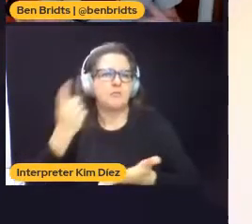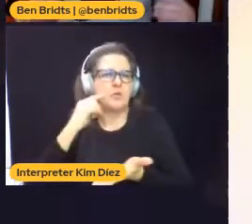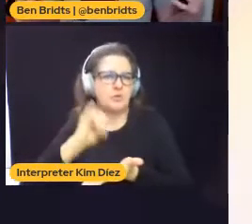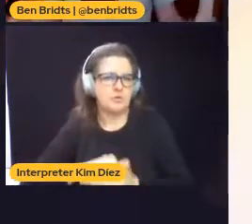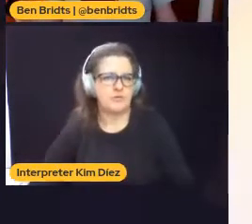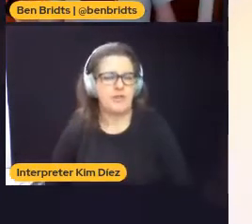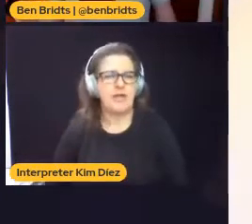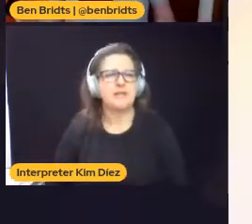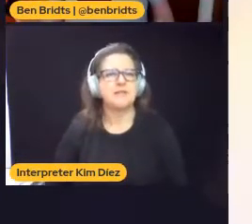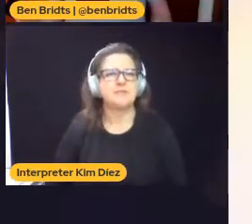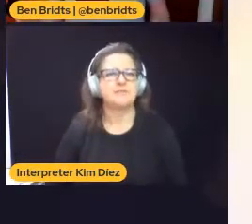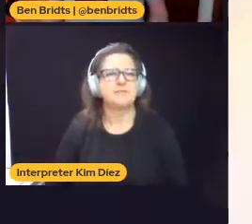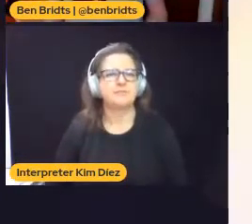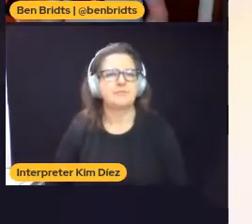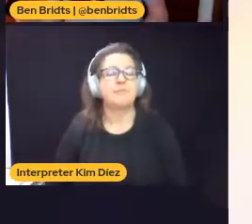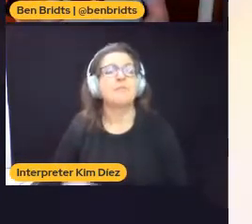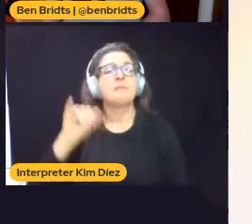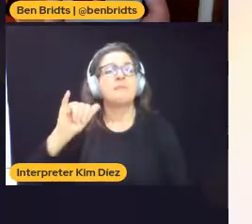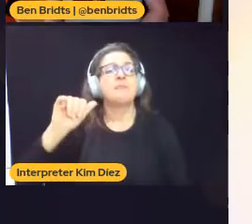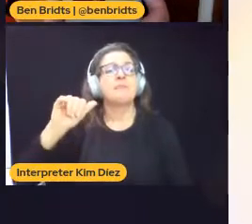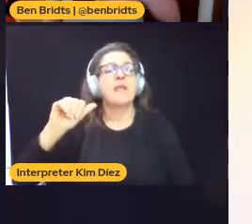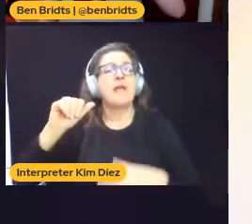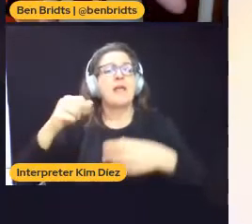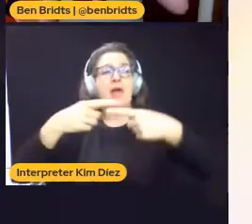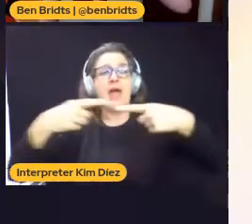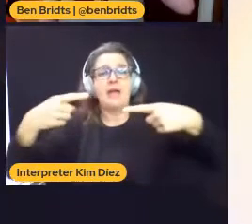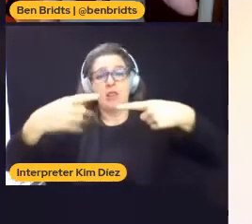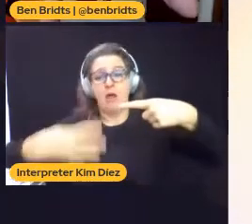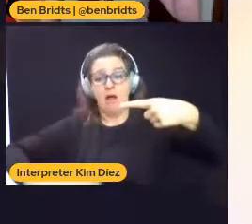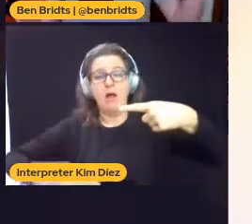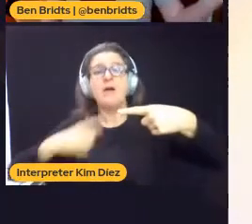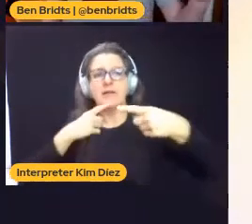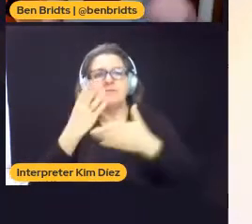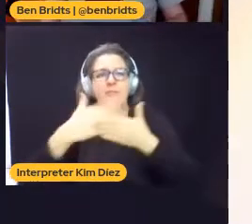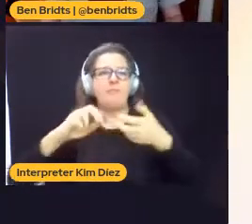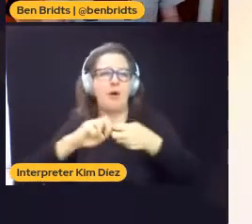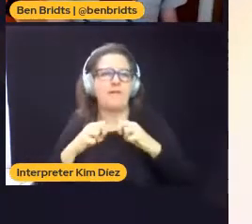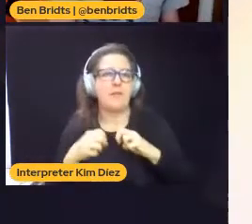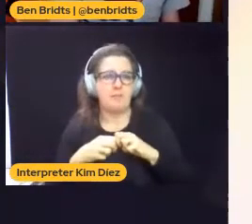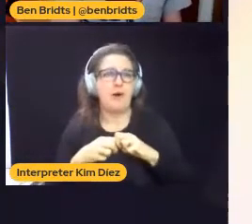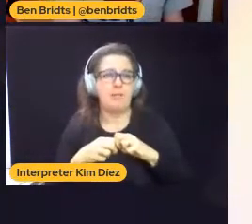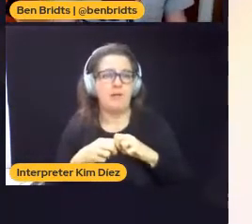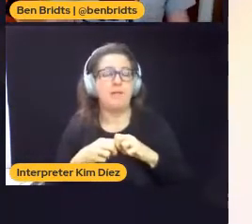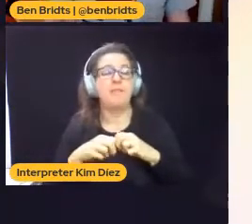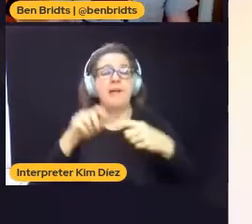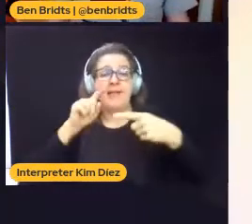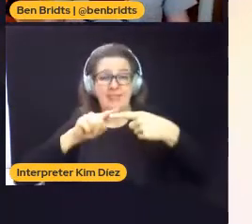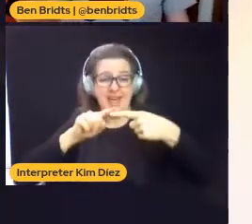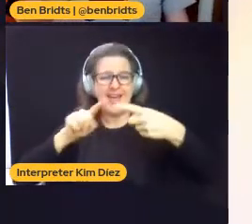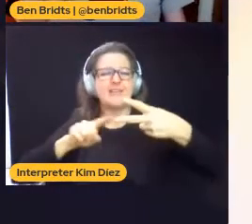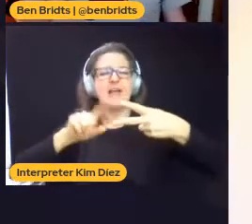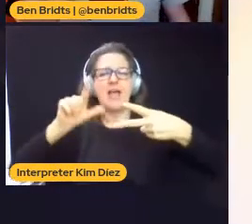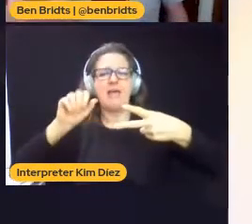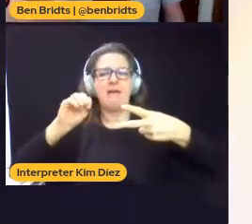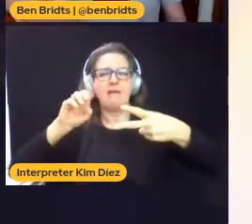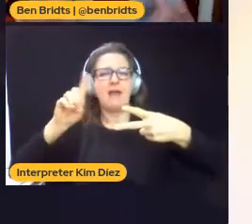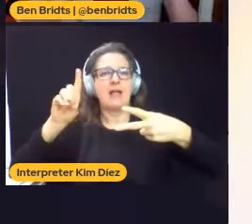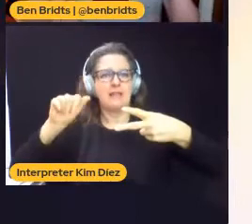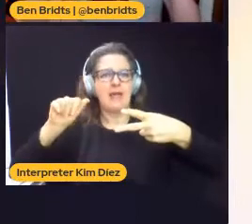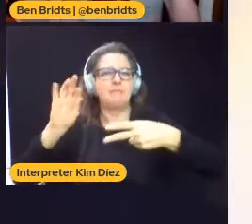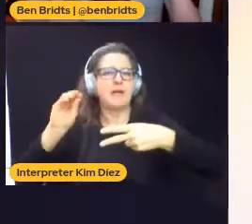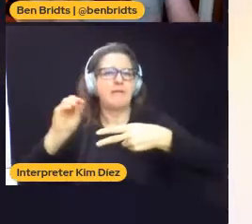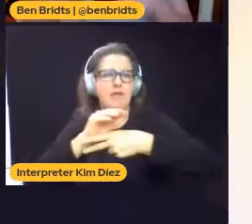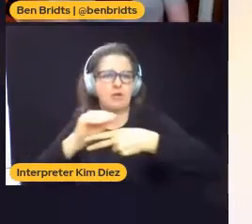And it's that log thing that's also part of the problem, that and Lambda functions. So if we do it like